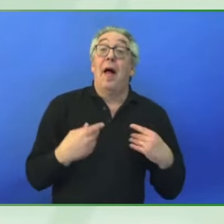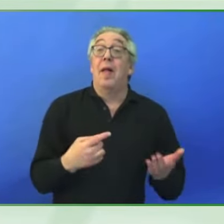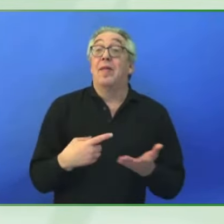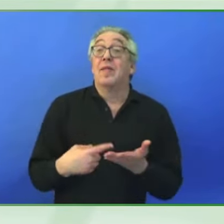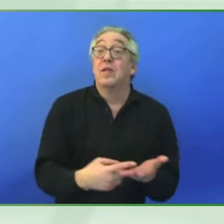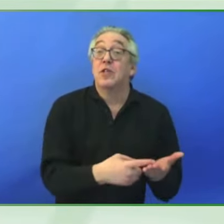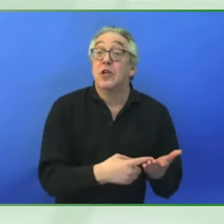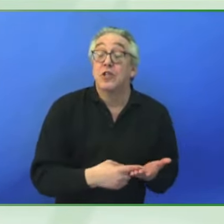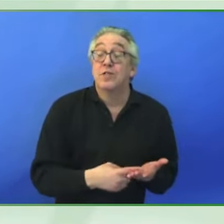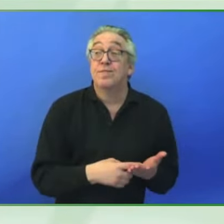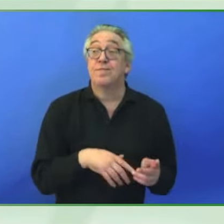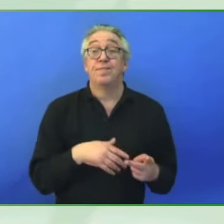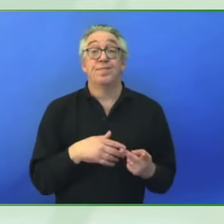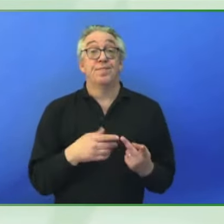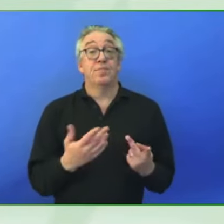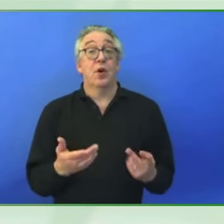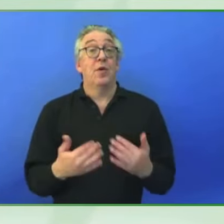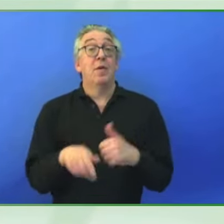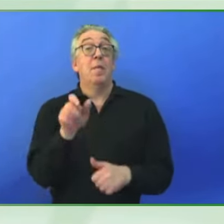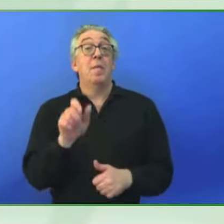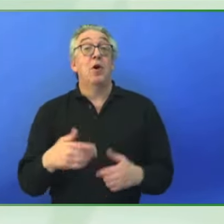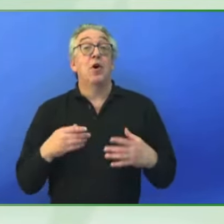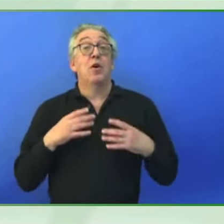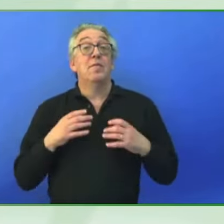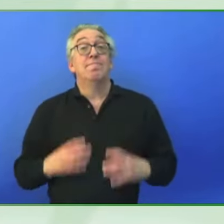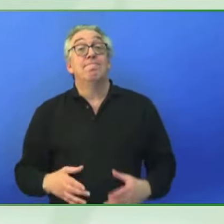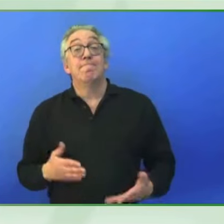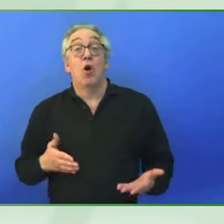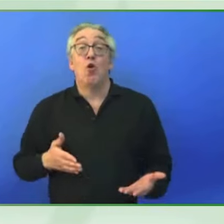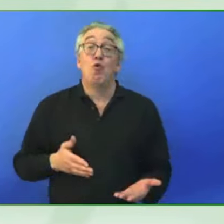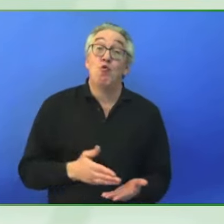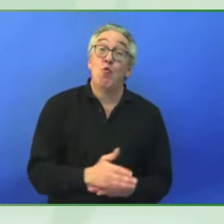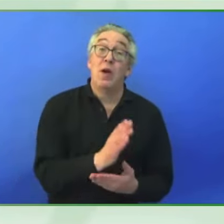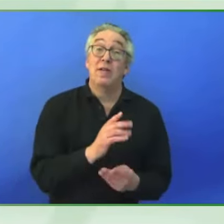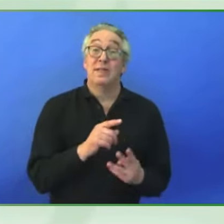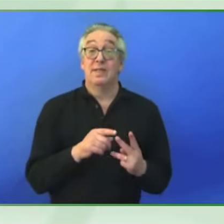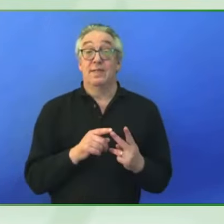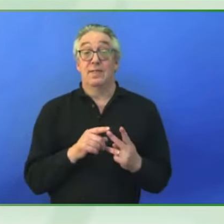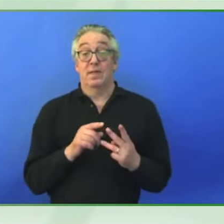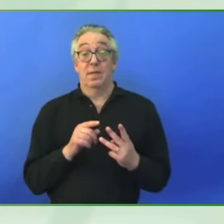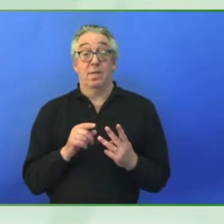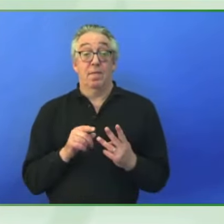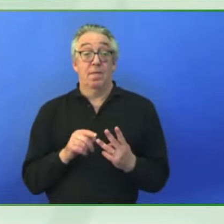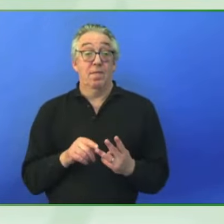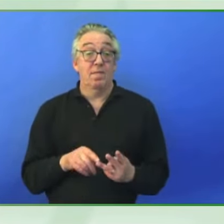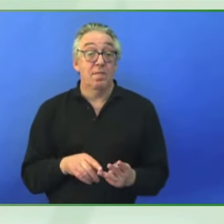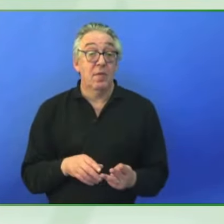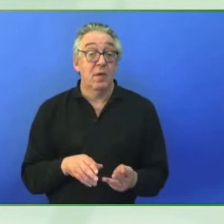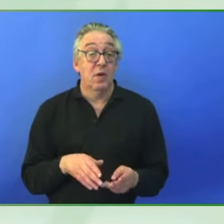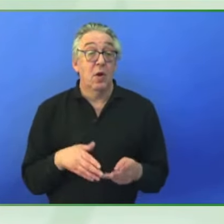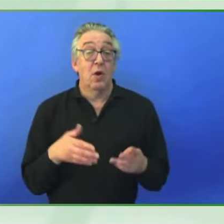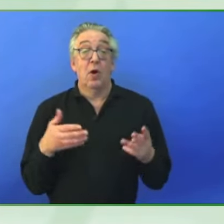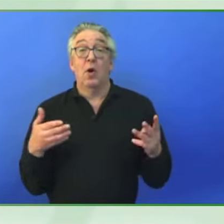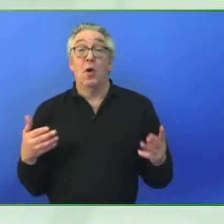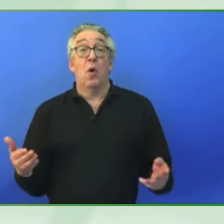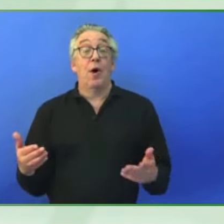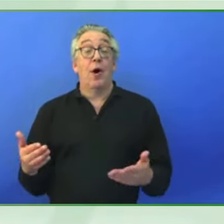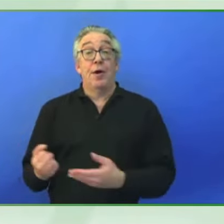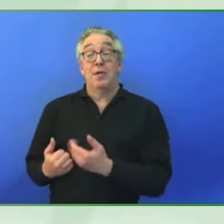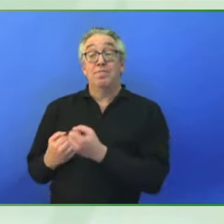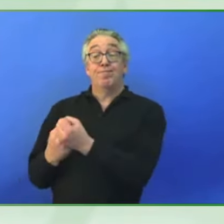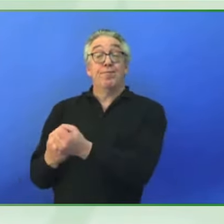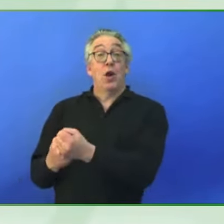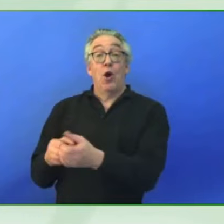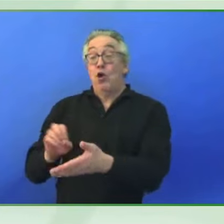with disabilities, or even providing few resources to students with disabilities to adapt to widespread